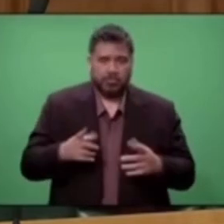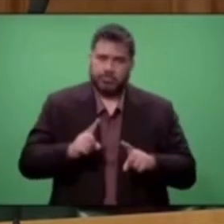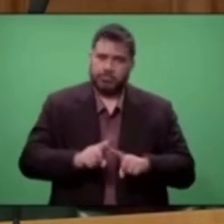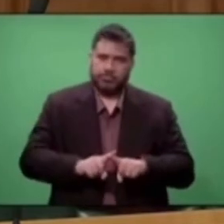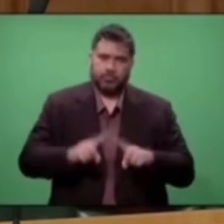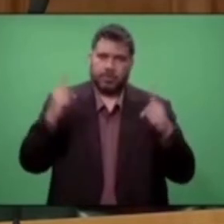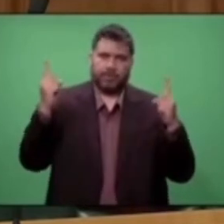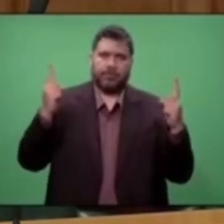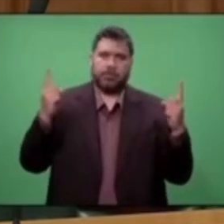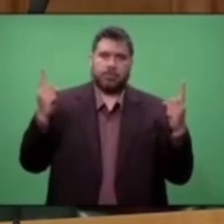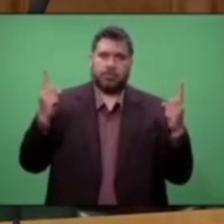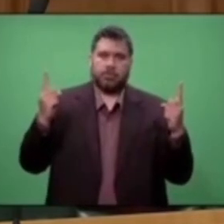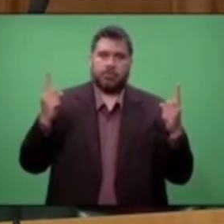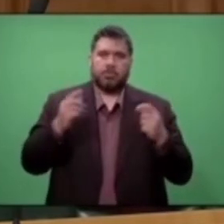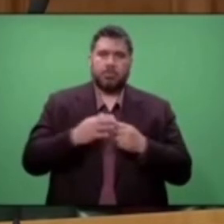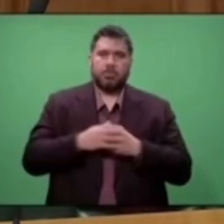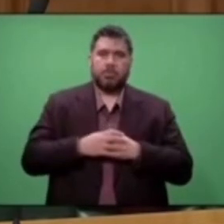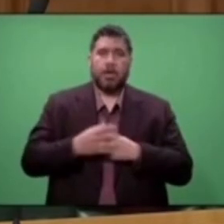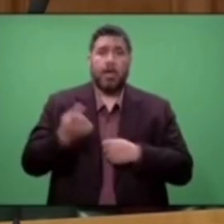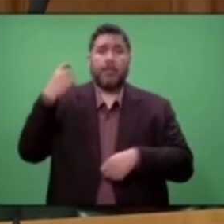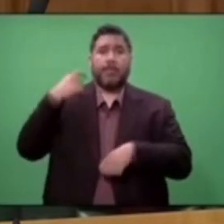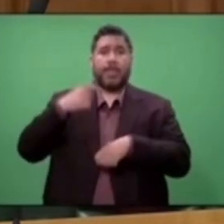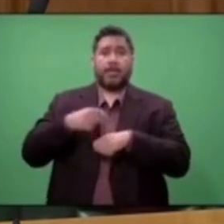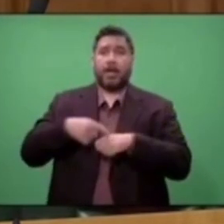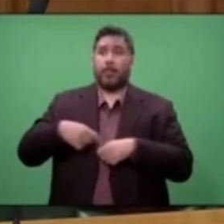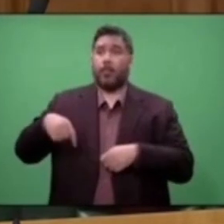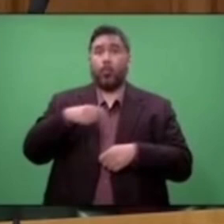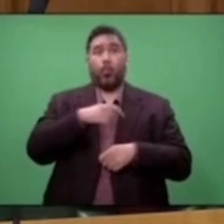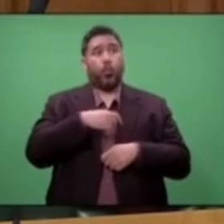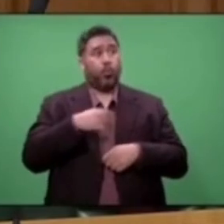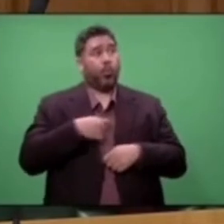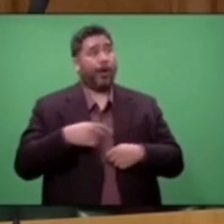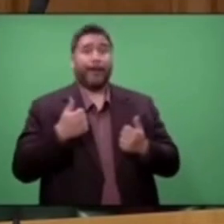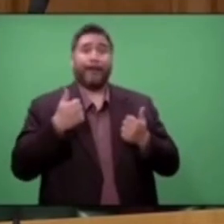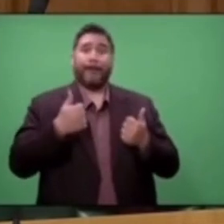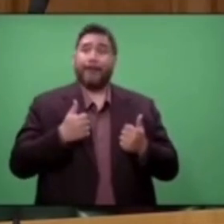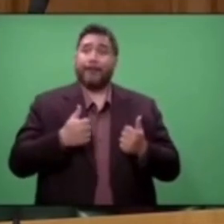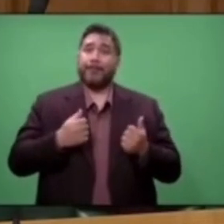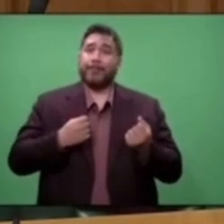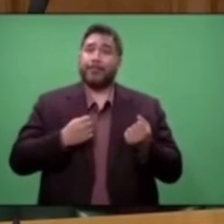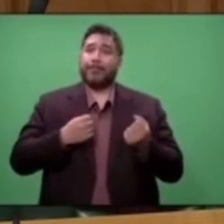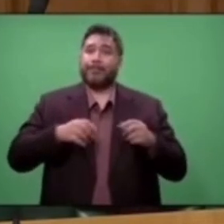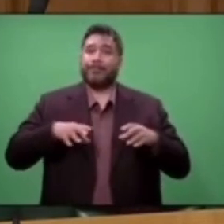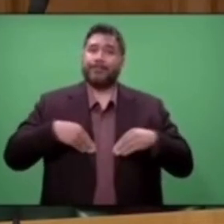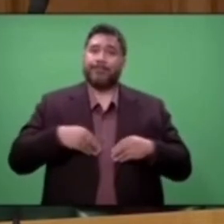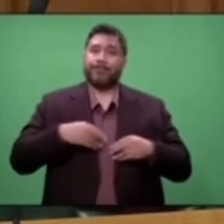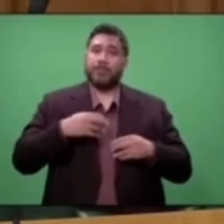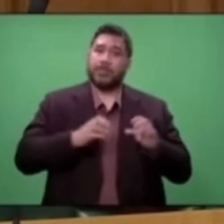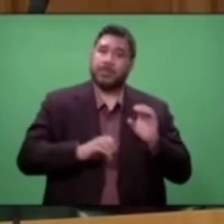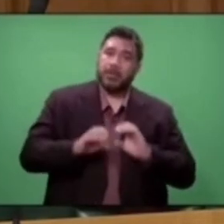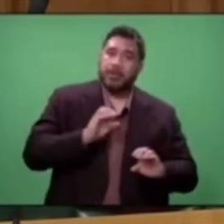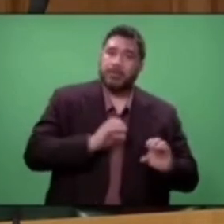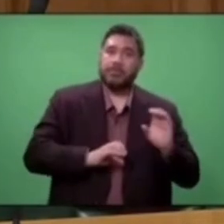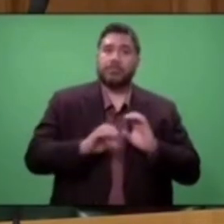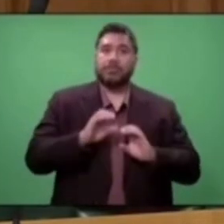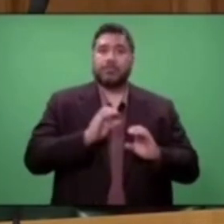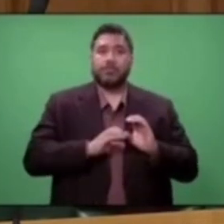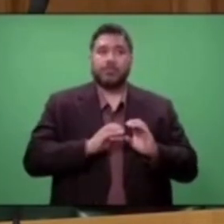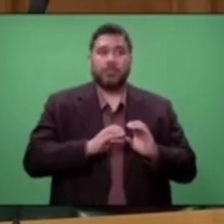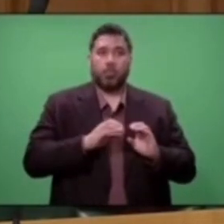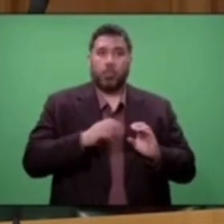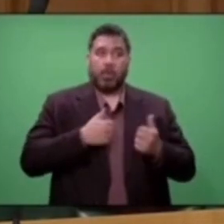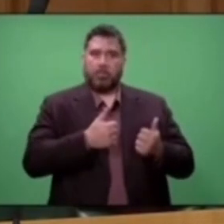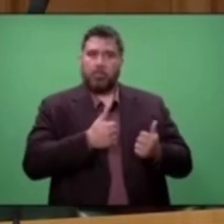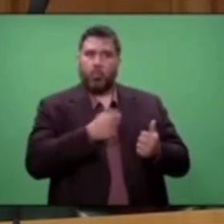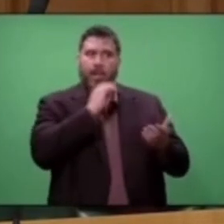same wide-eyed confidence in science and institutions to solve the problems that we had in the latter part of the 20th